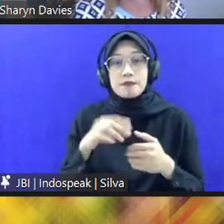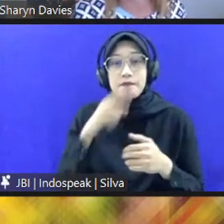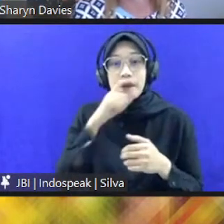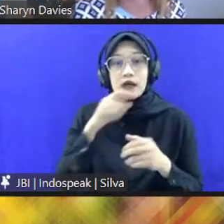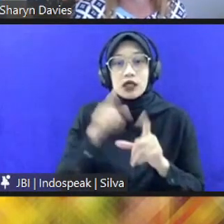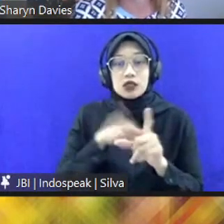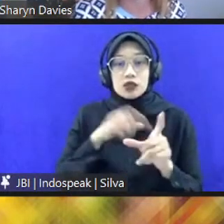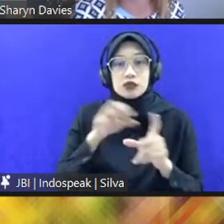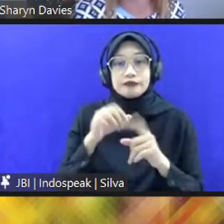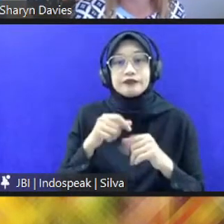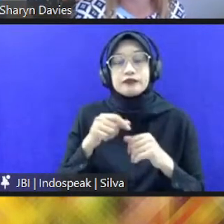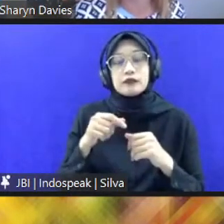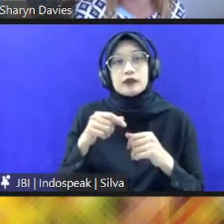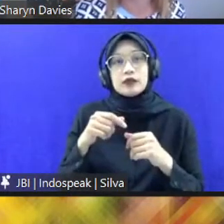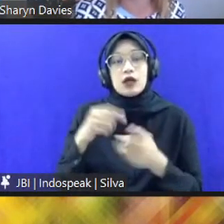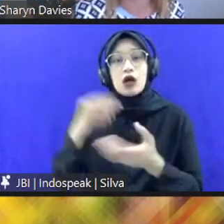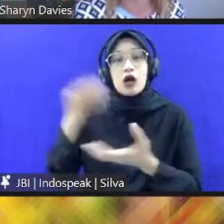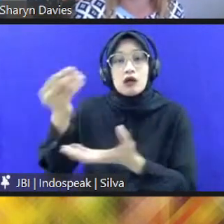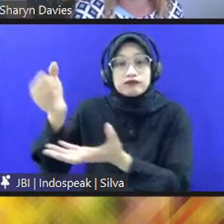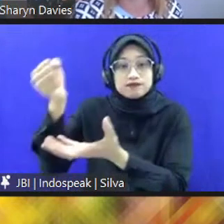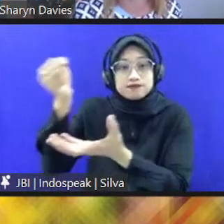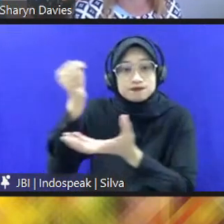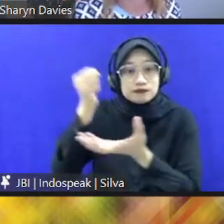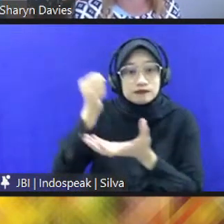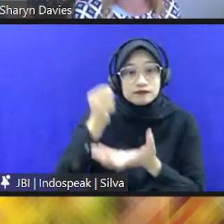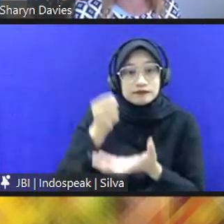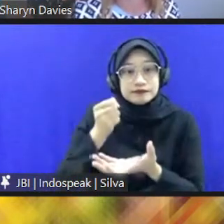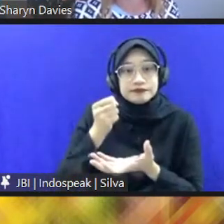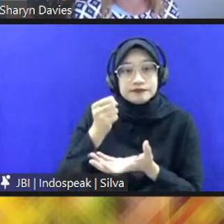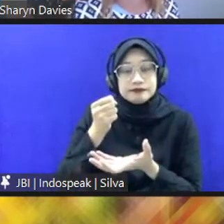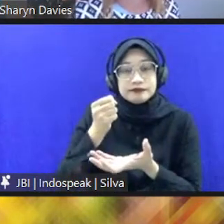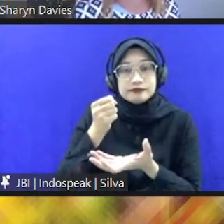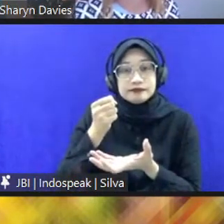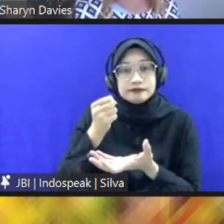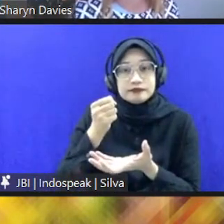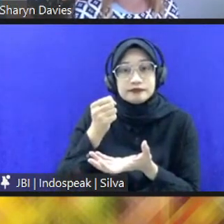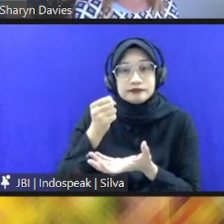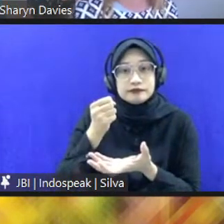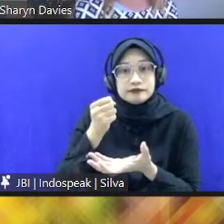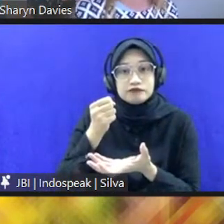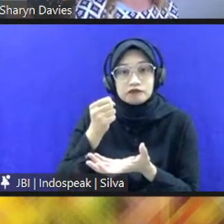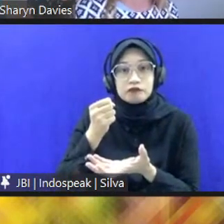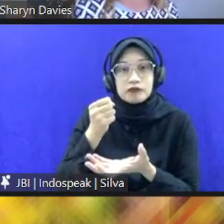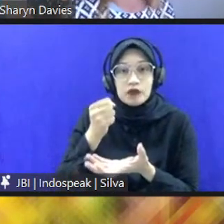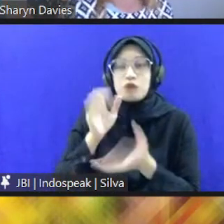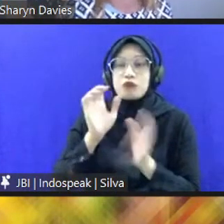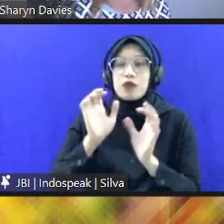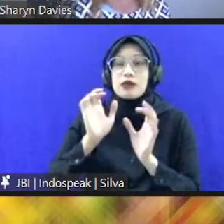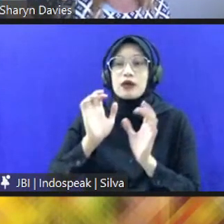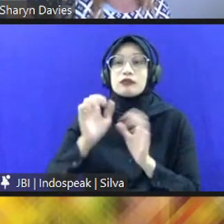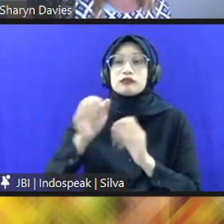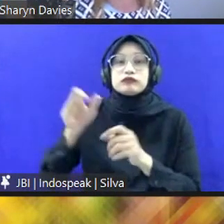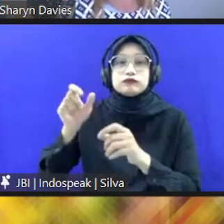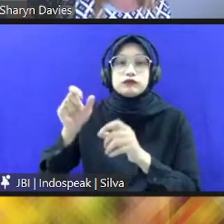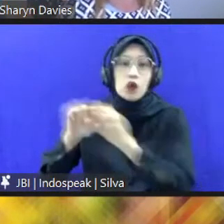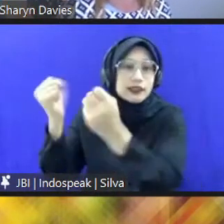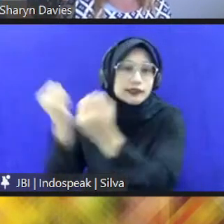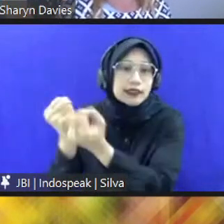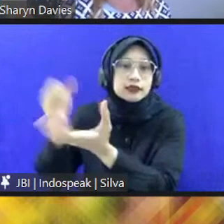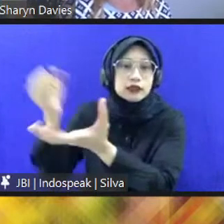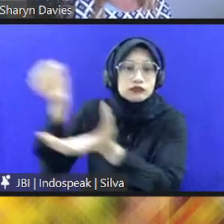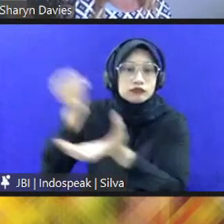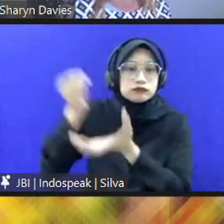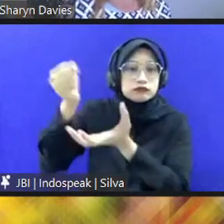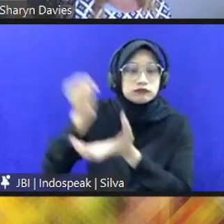I think the donor has been pouring in quite a lot in Indonesia, yeah? But it's more